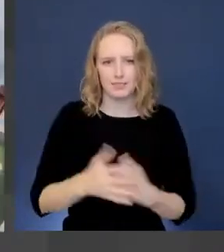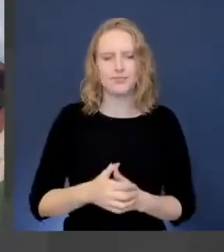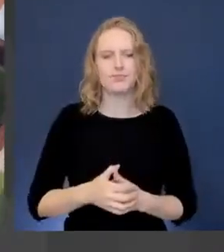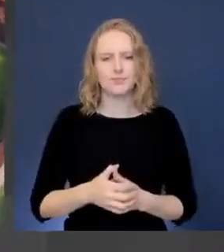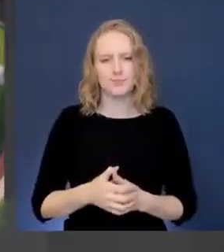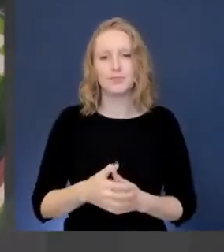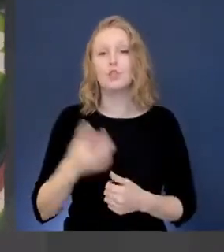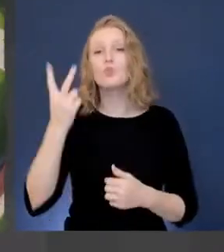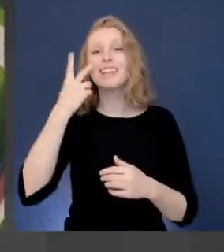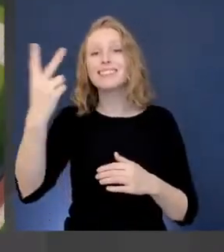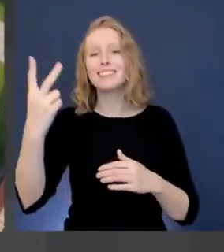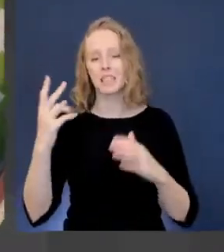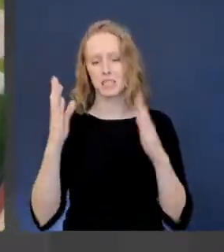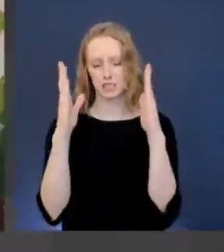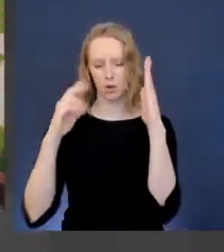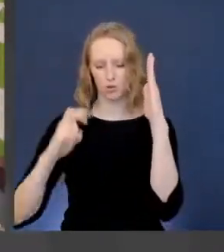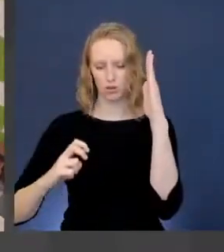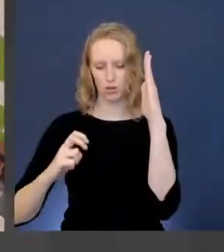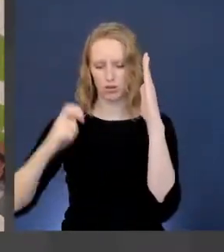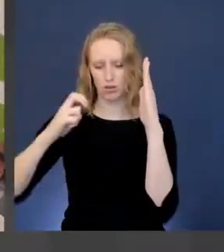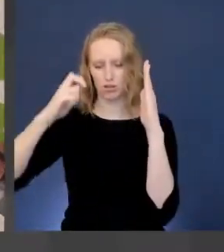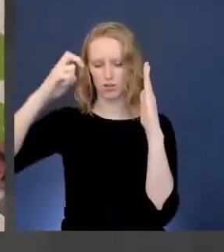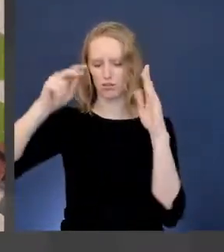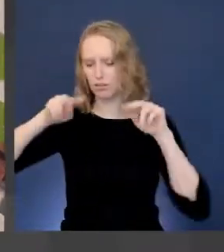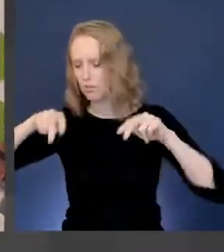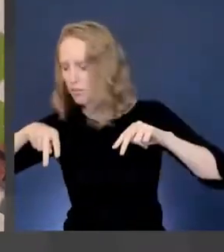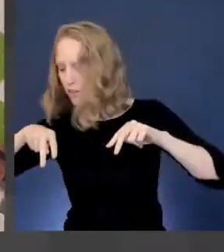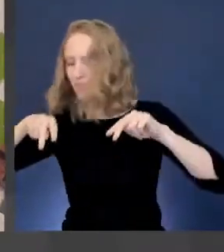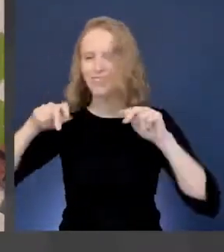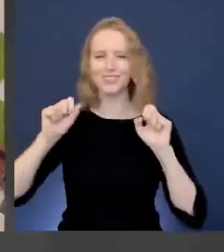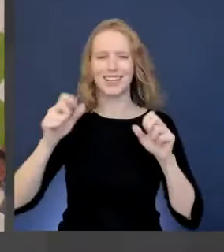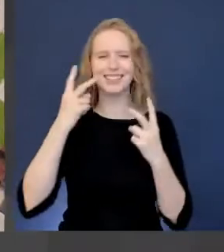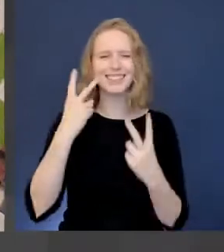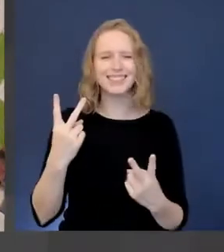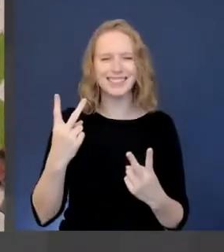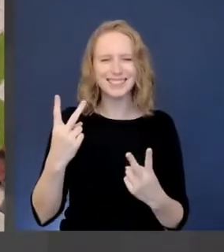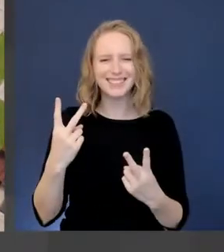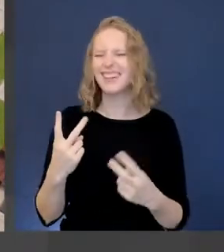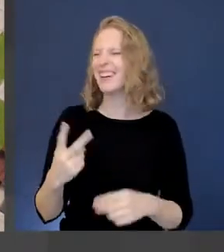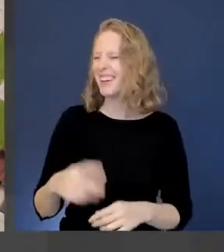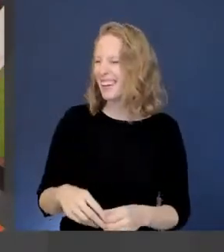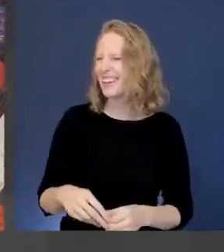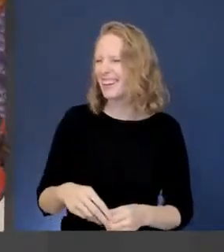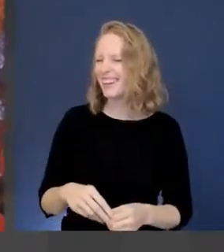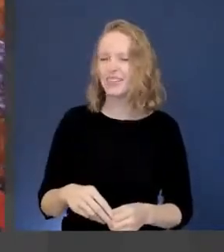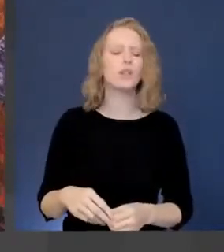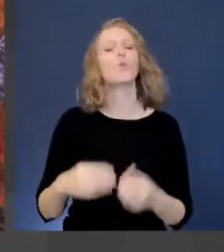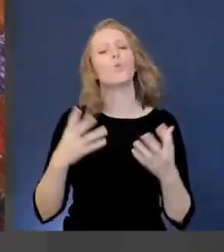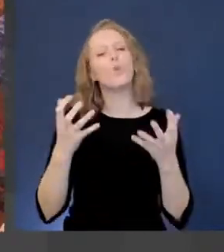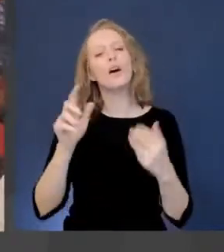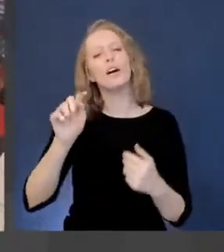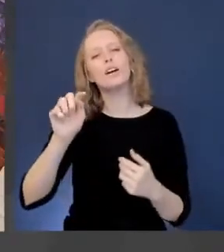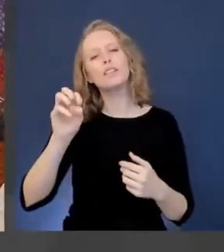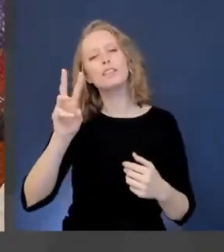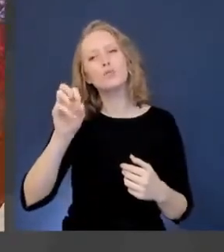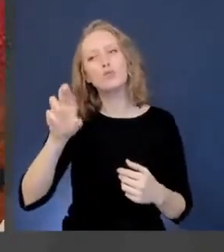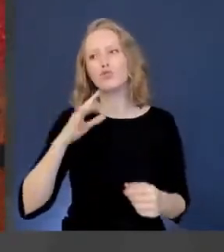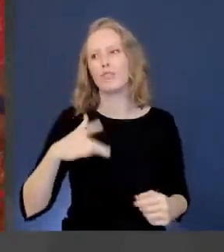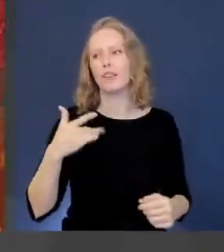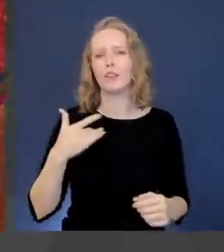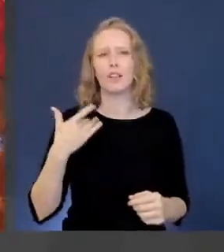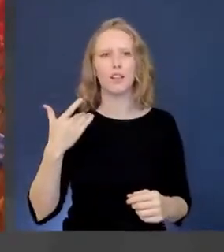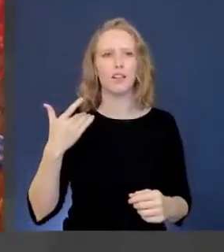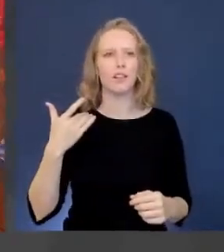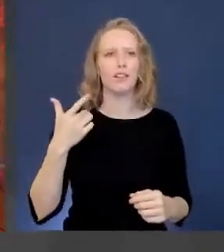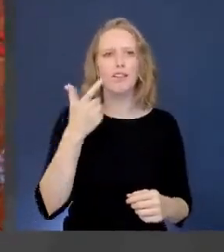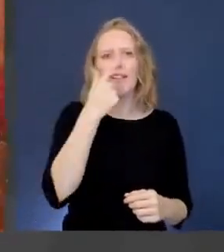Yeah. We also wanted to make sure that the tower was this whimsical, magical space. So yeah, we